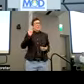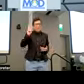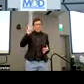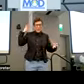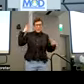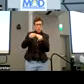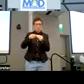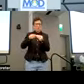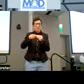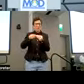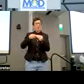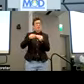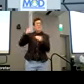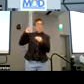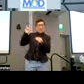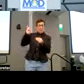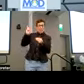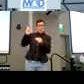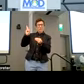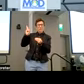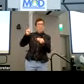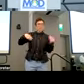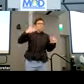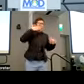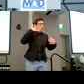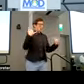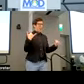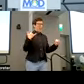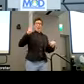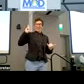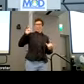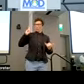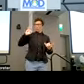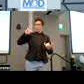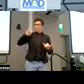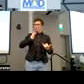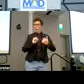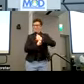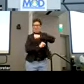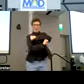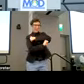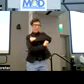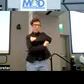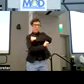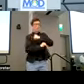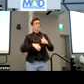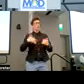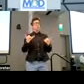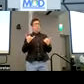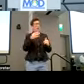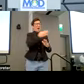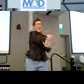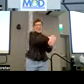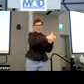We need that now. We need to know our history because that's the foundation that we're building on as we do all the new stuff